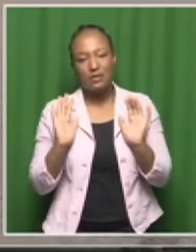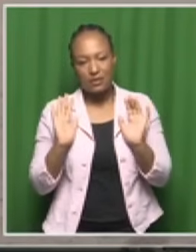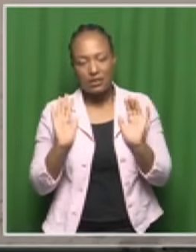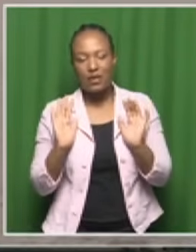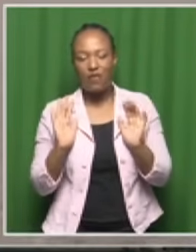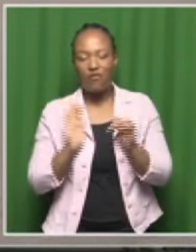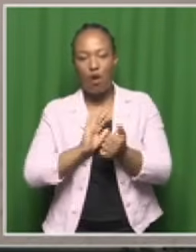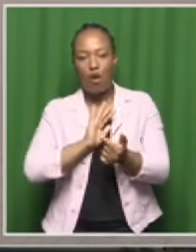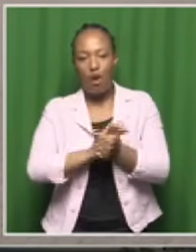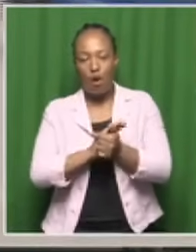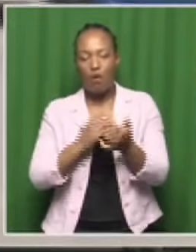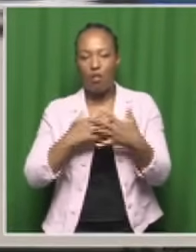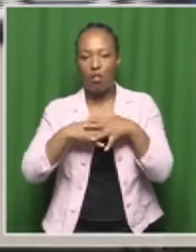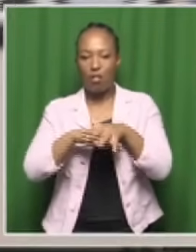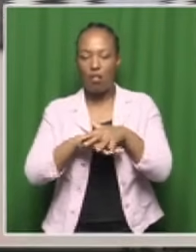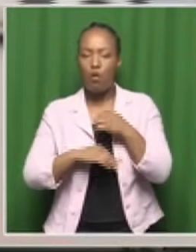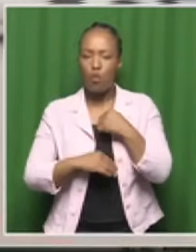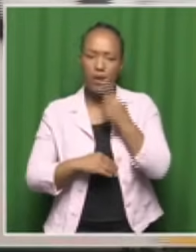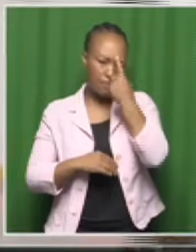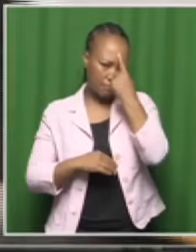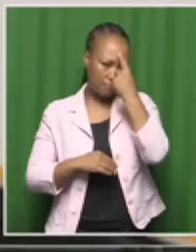implementation. Yeah. But we do really believe that